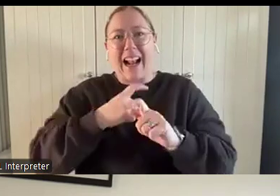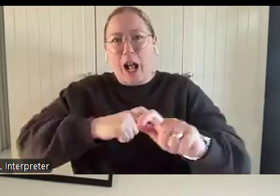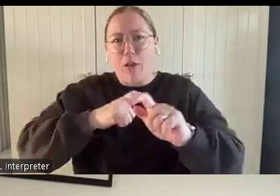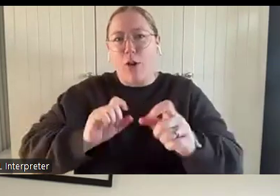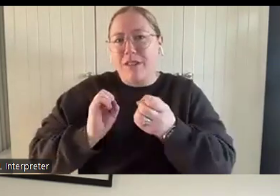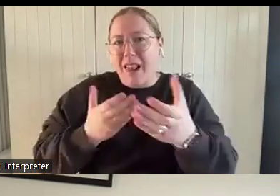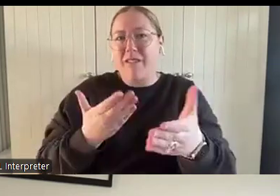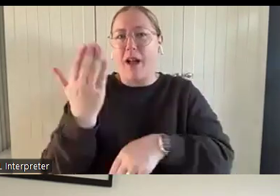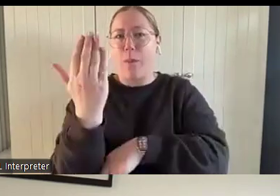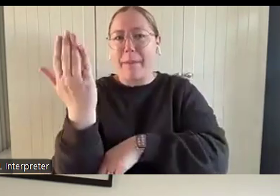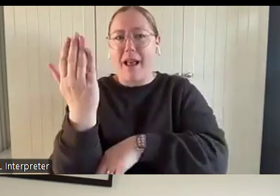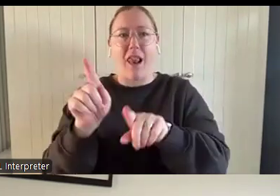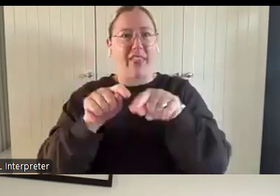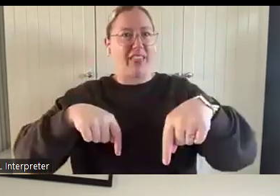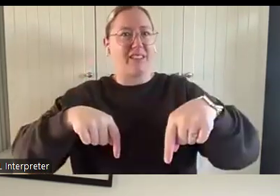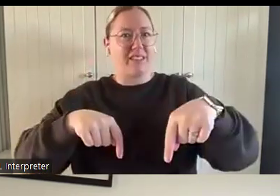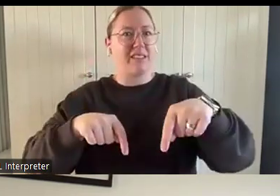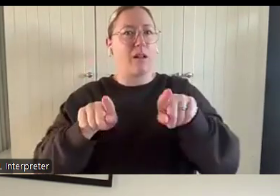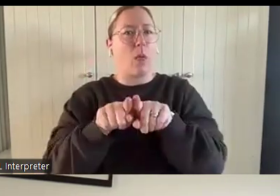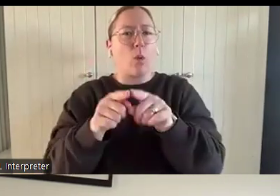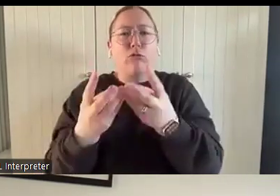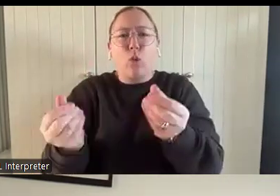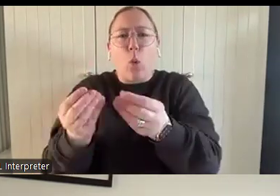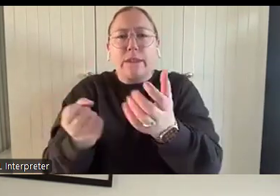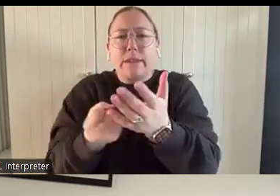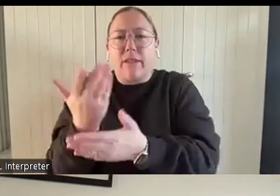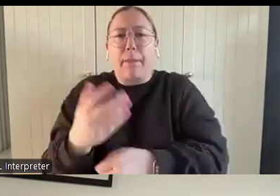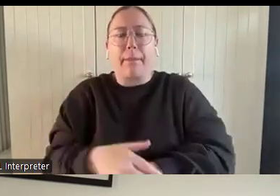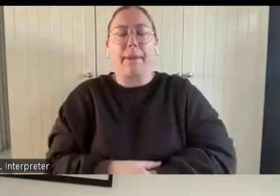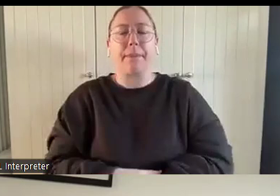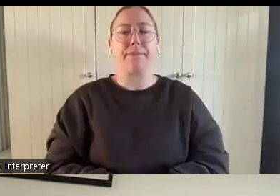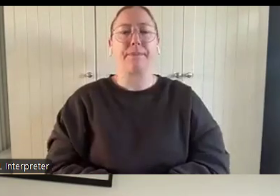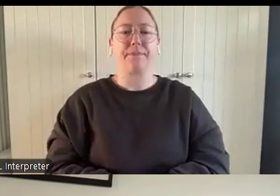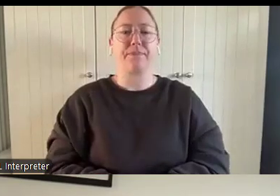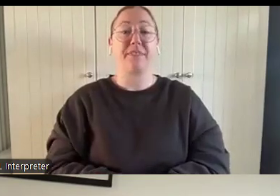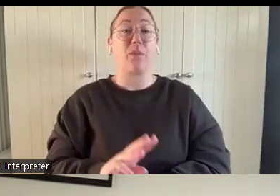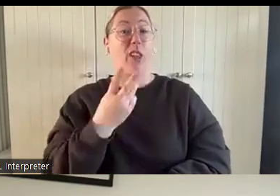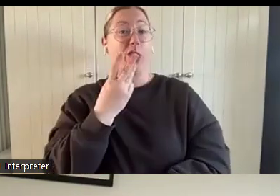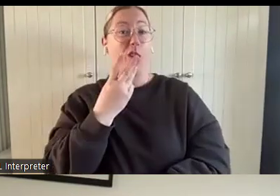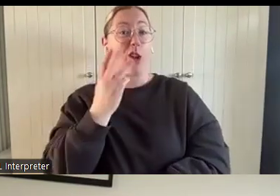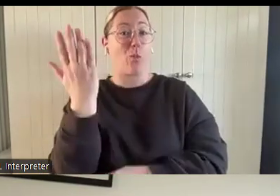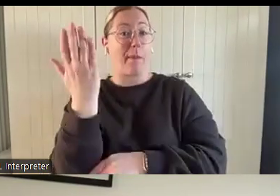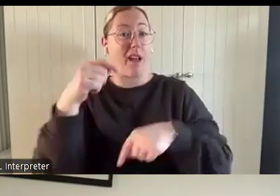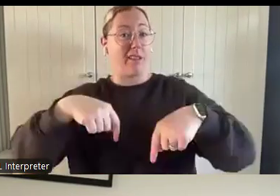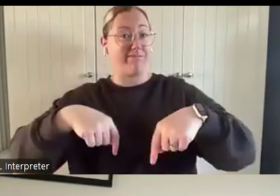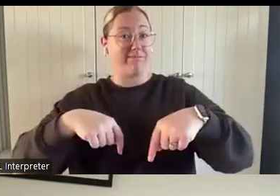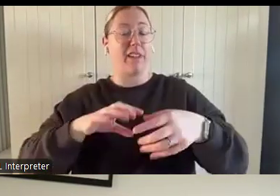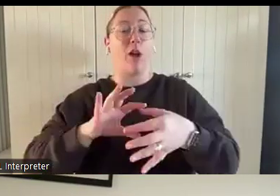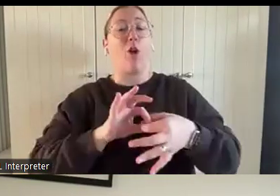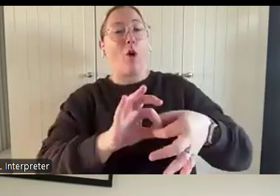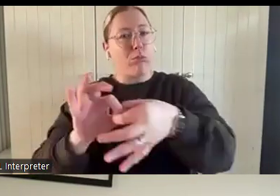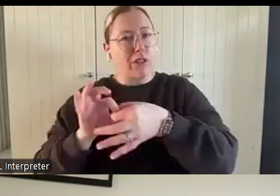webinars like this and develop resources as well. So our third webinar today is all about co-production in practice, which